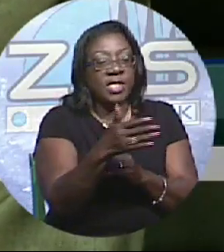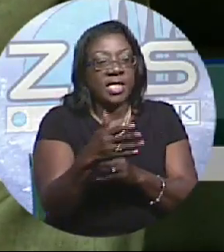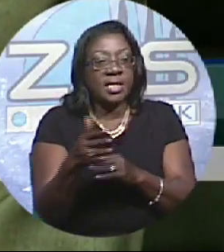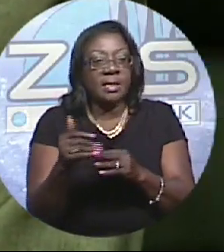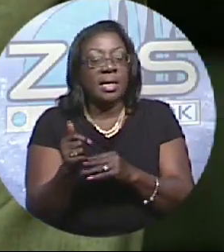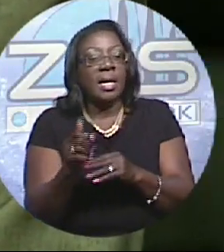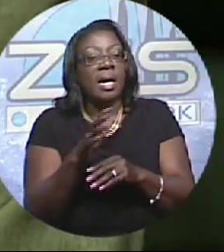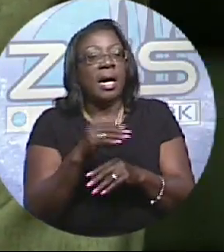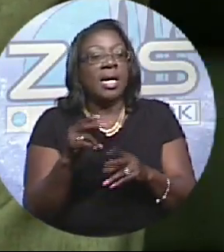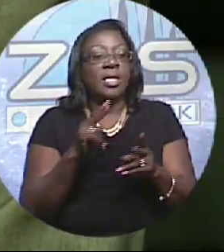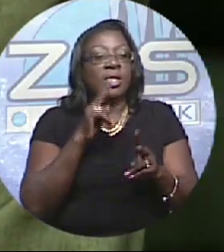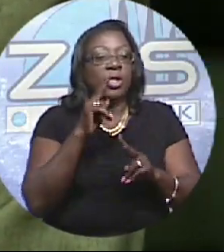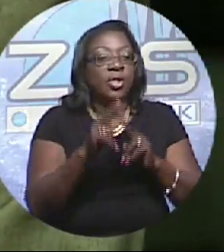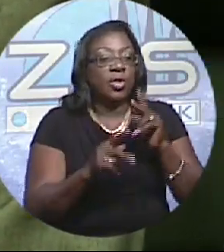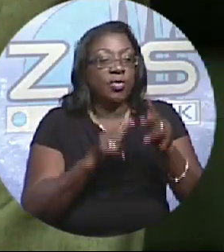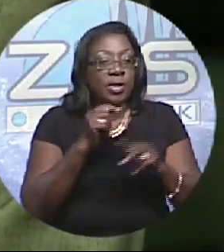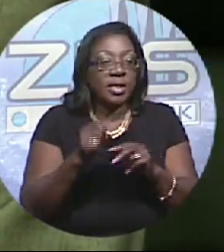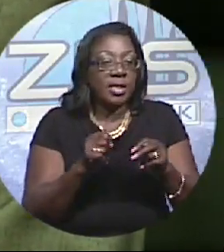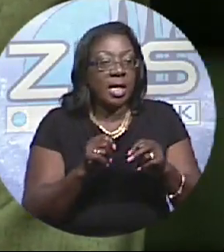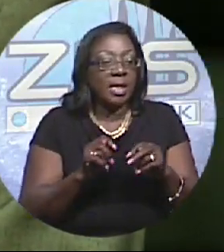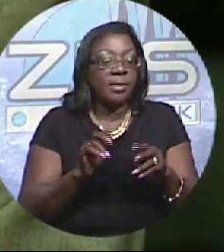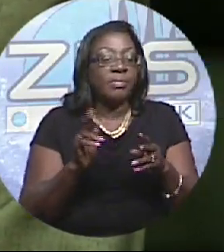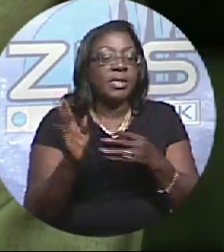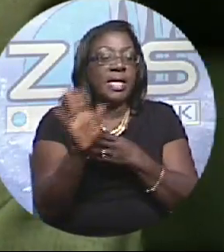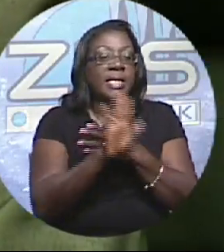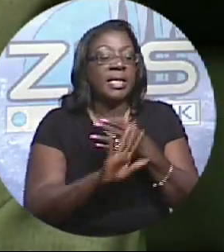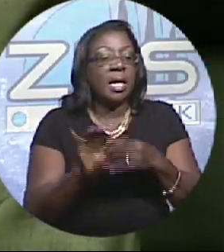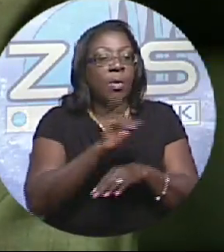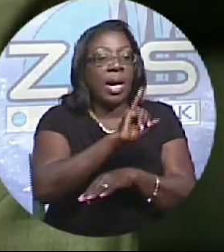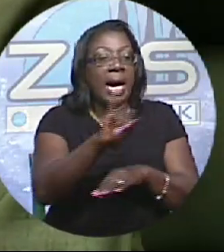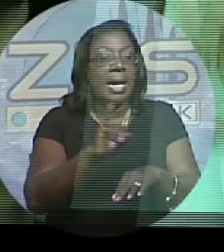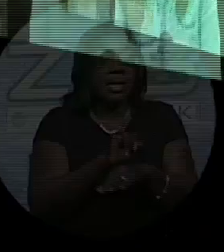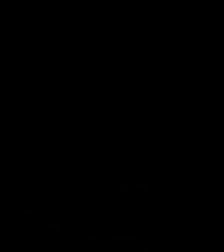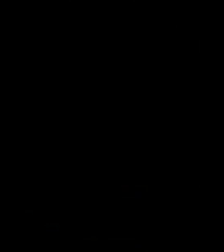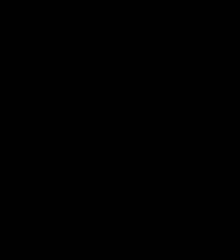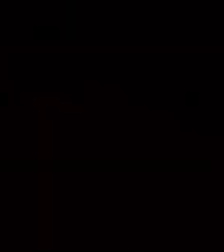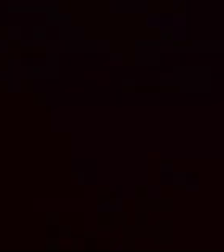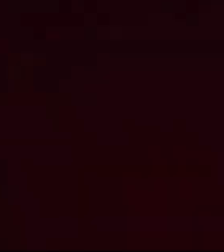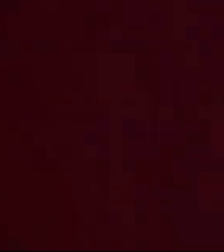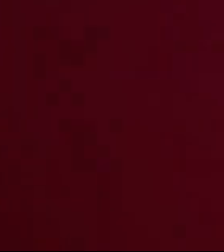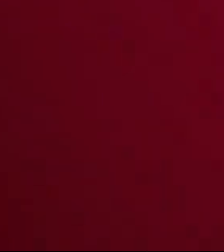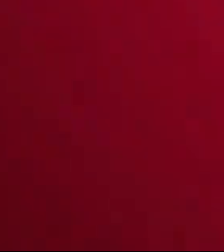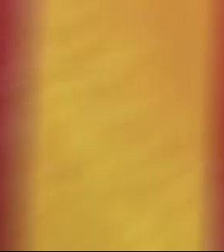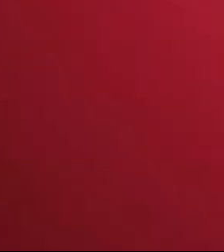and our islands and our way of life.